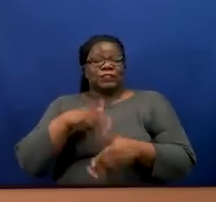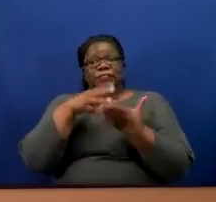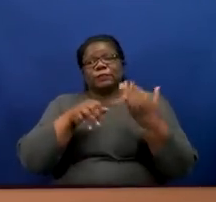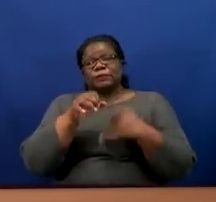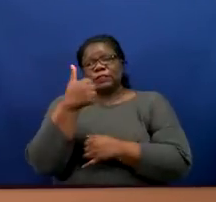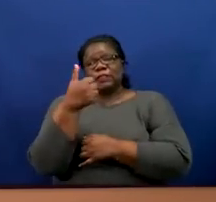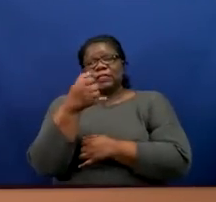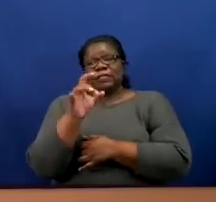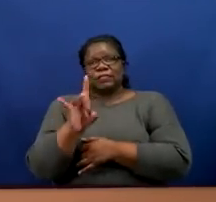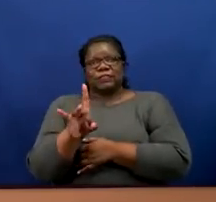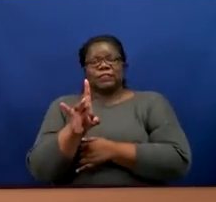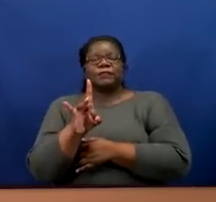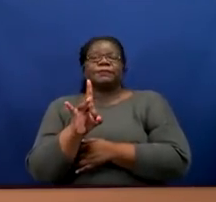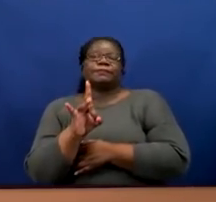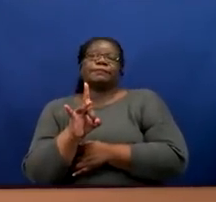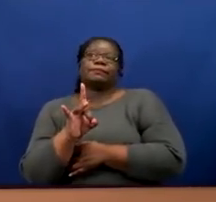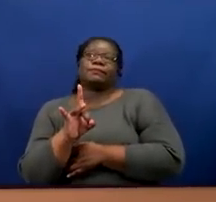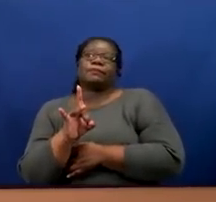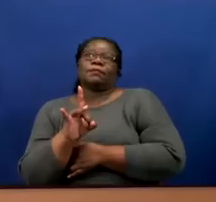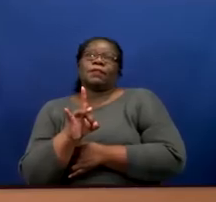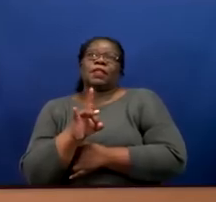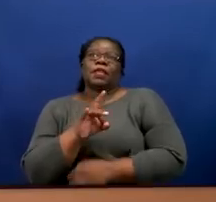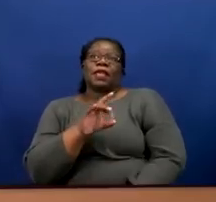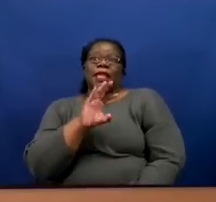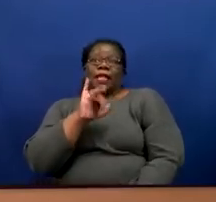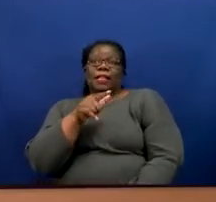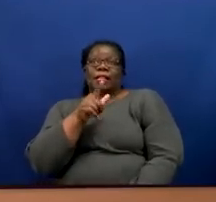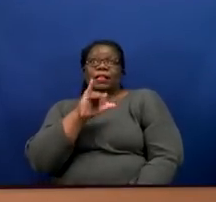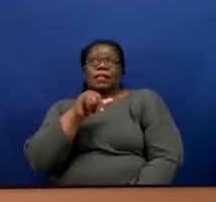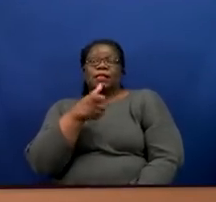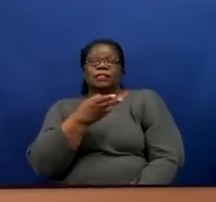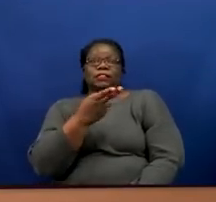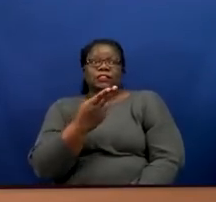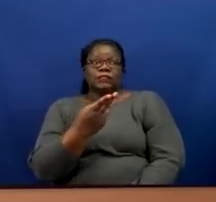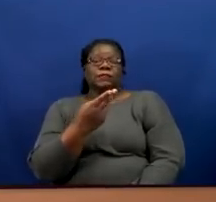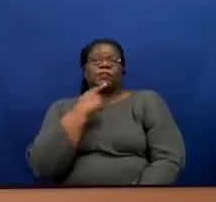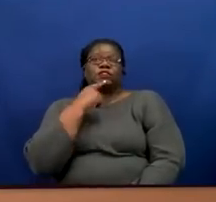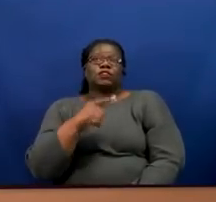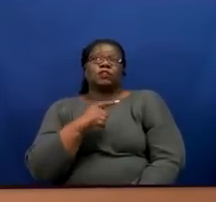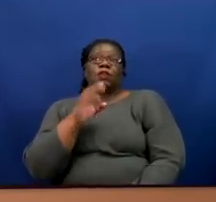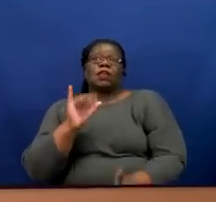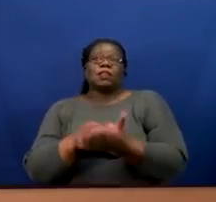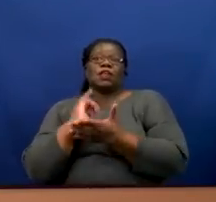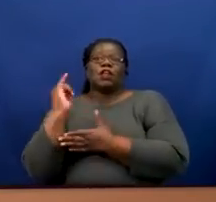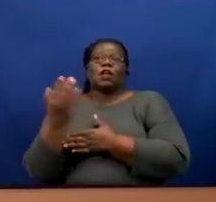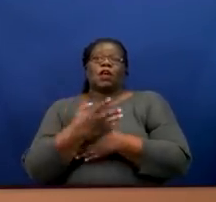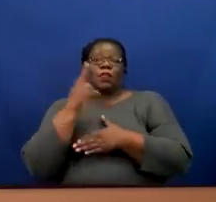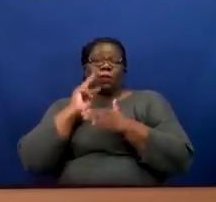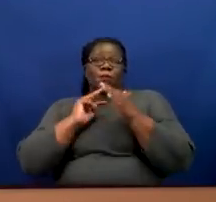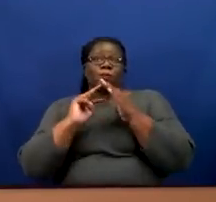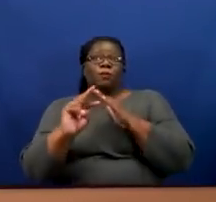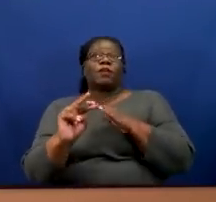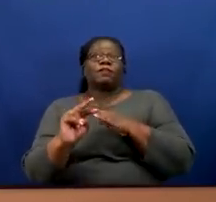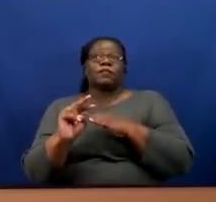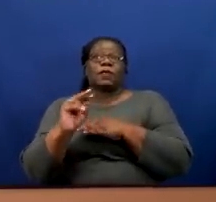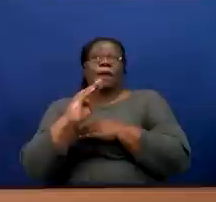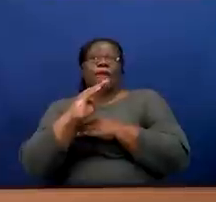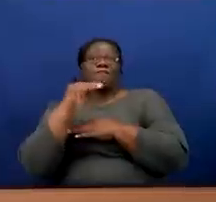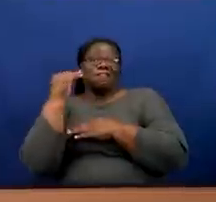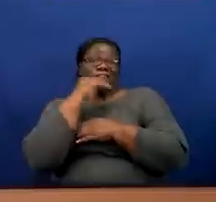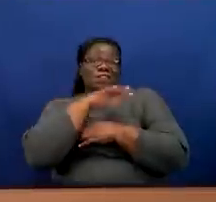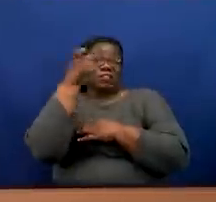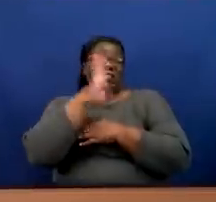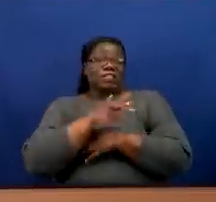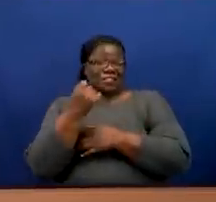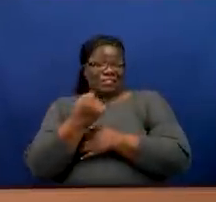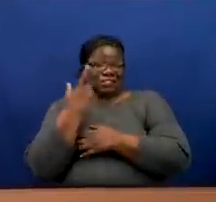1 Kings chapter 18, Elijah is making sure that all the prophets of Baal understand that